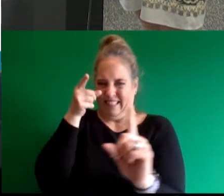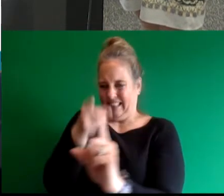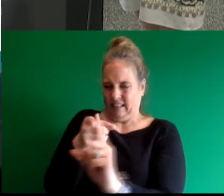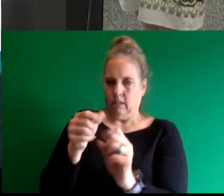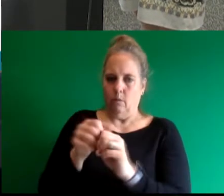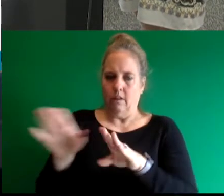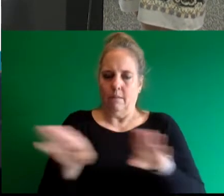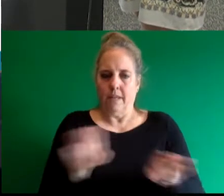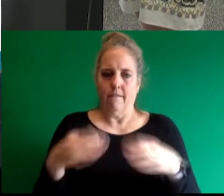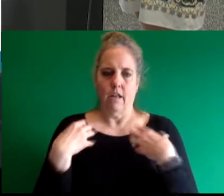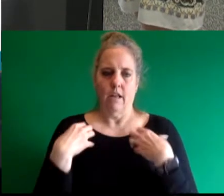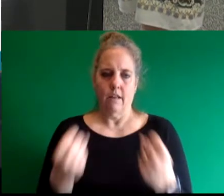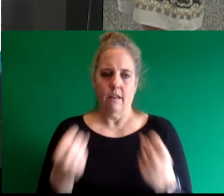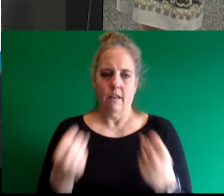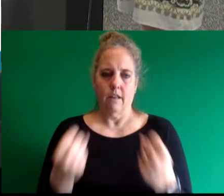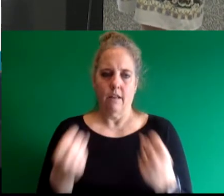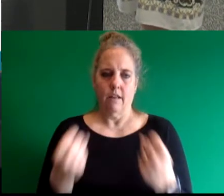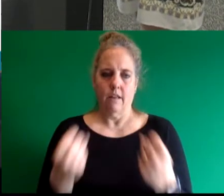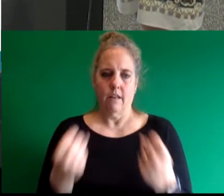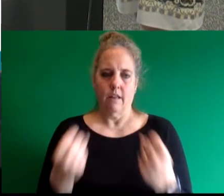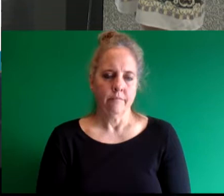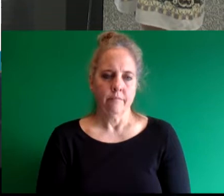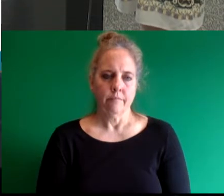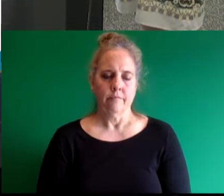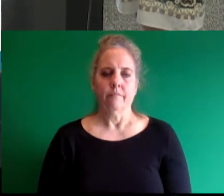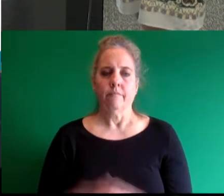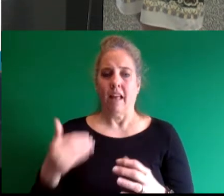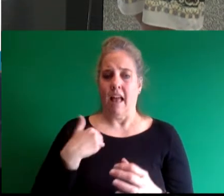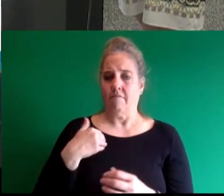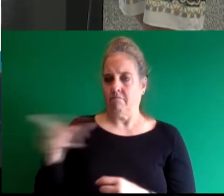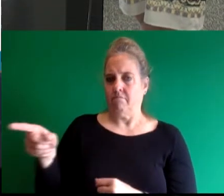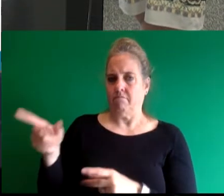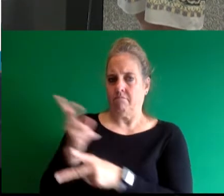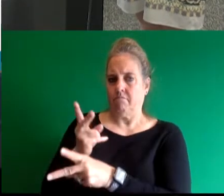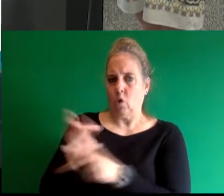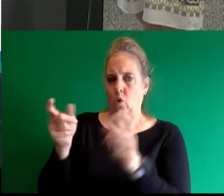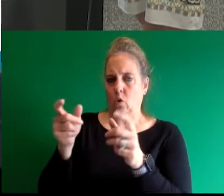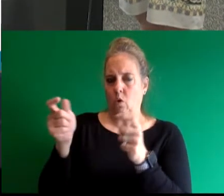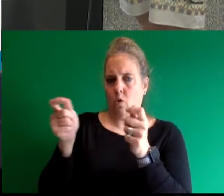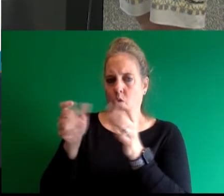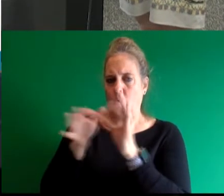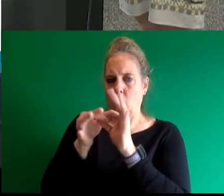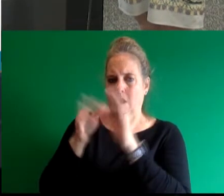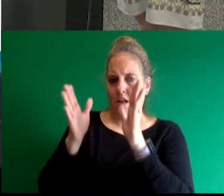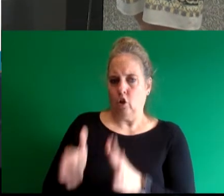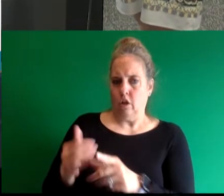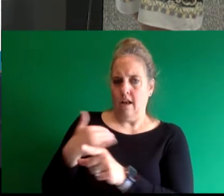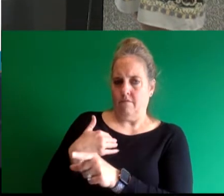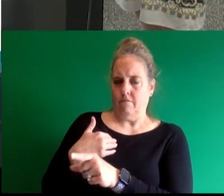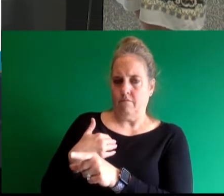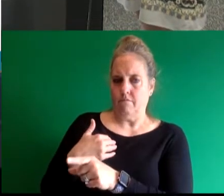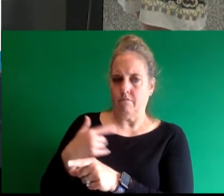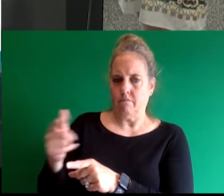that have work with our maternal child health program that work on